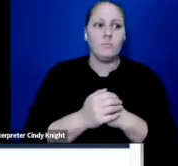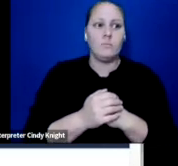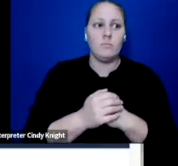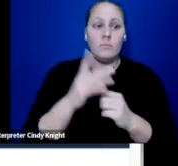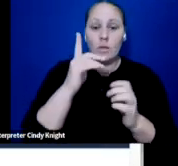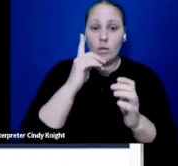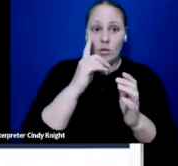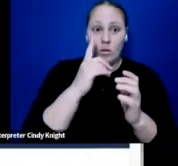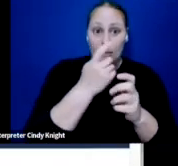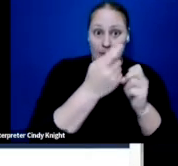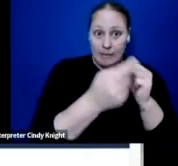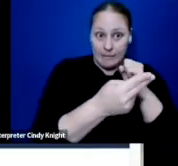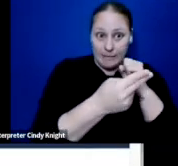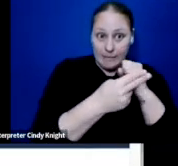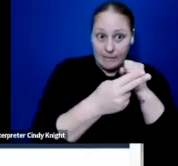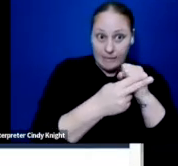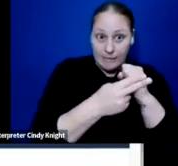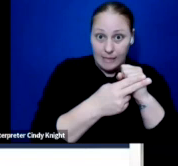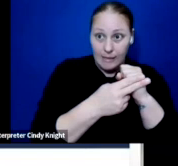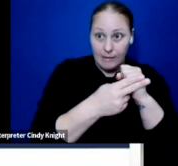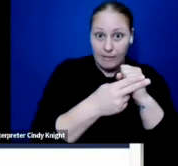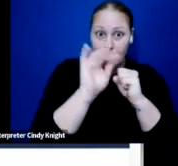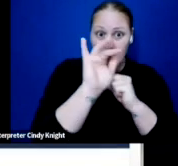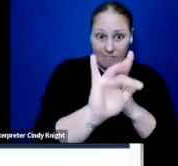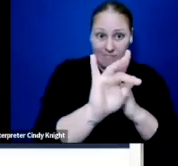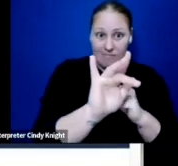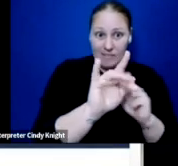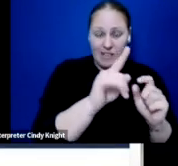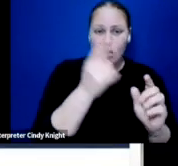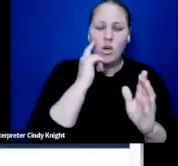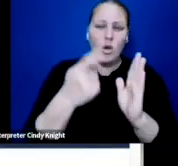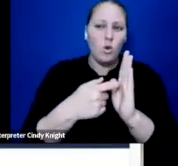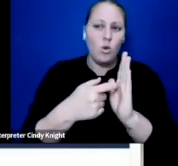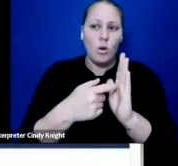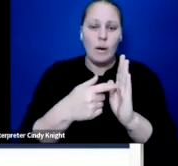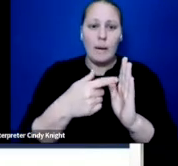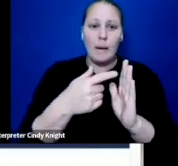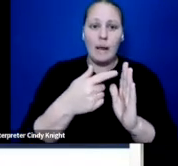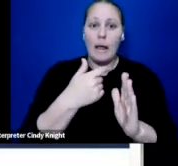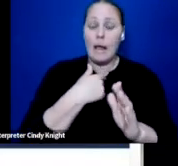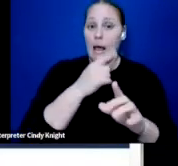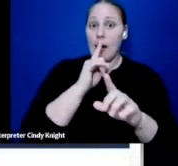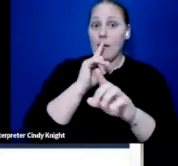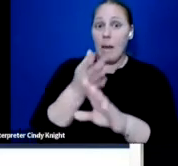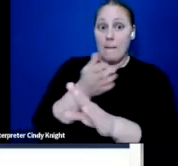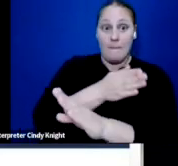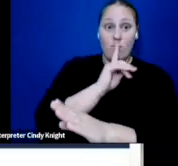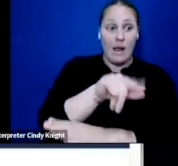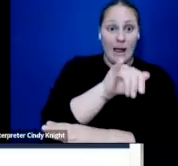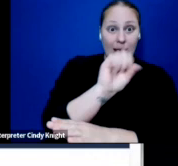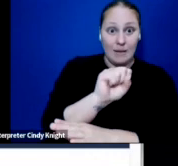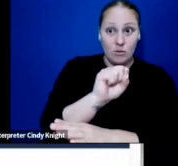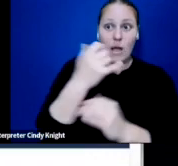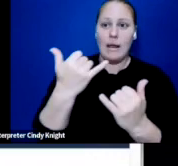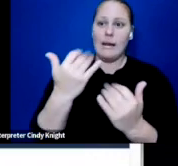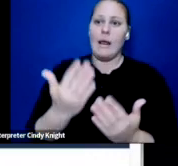And you'll notice when I saved, because I had answered yes to one or more of the prompt questions, that I'm now suggested